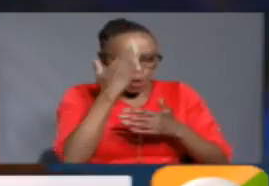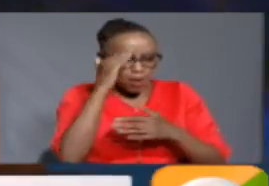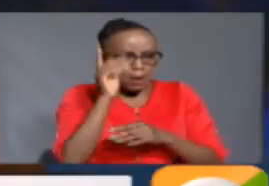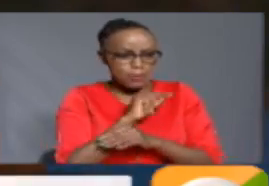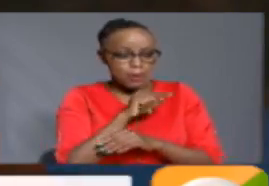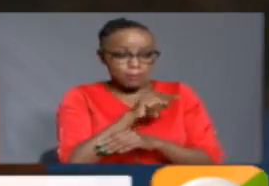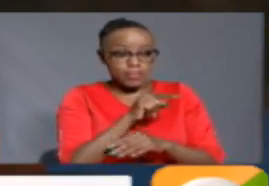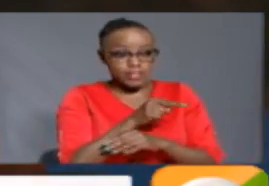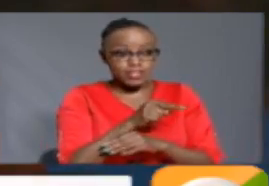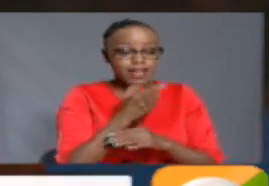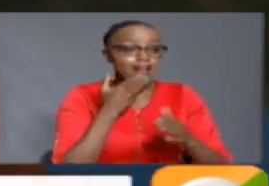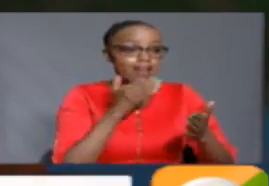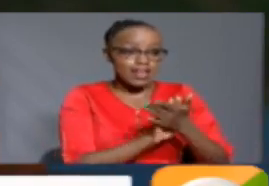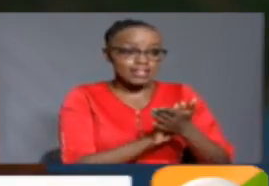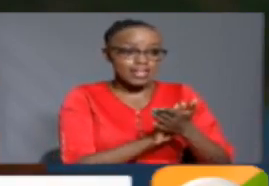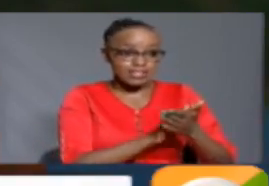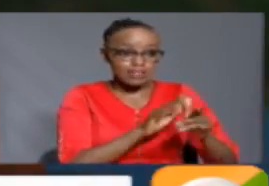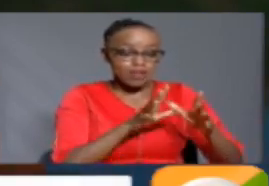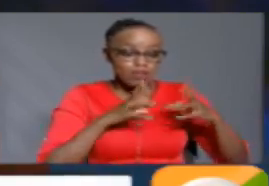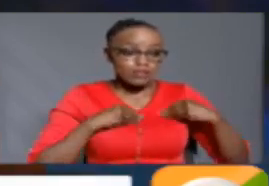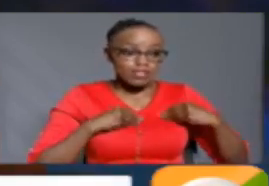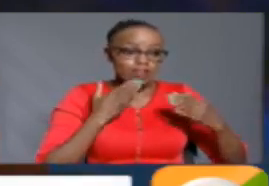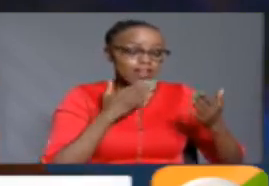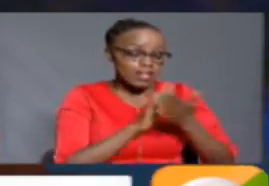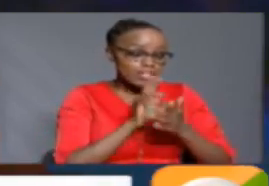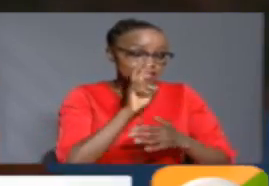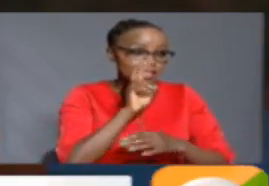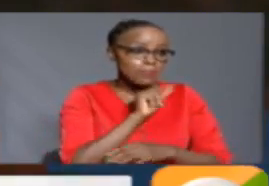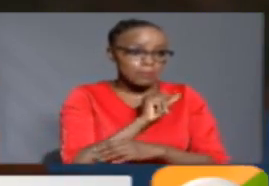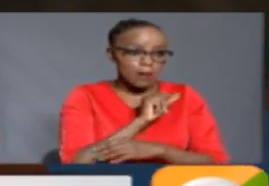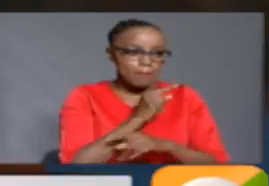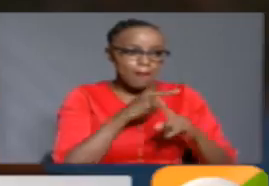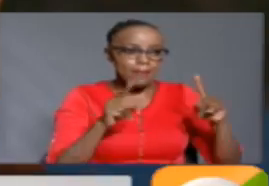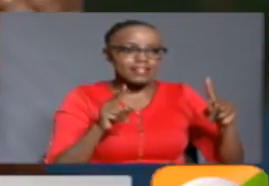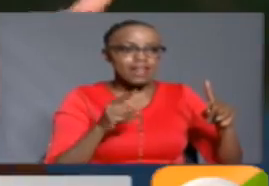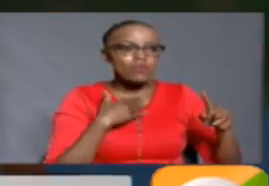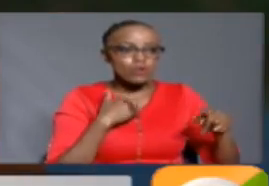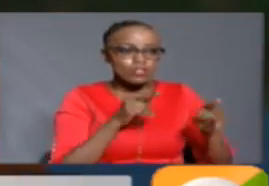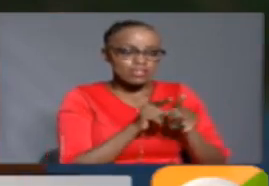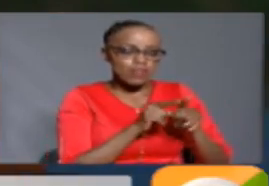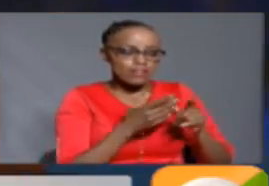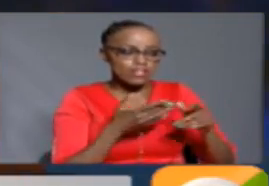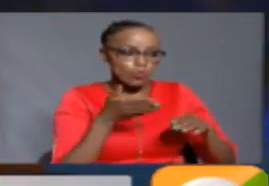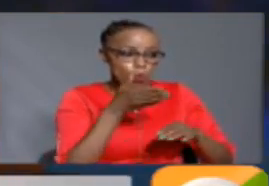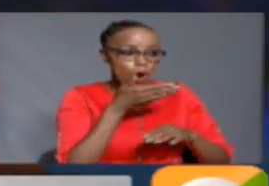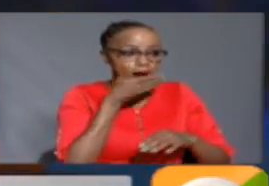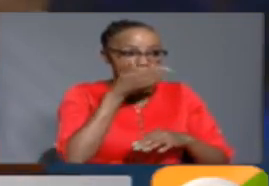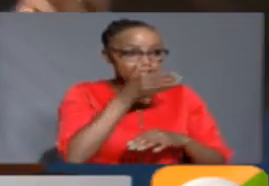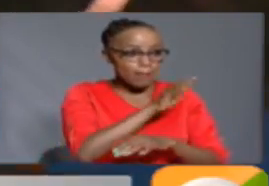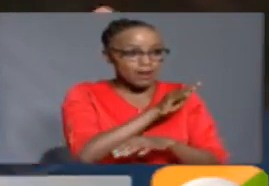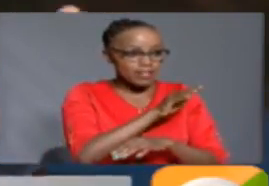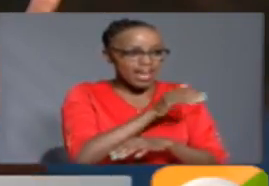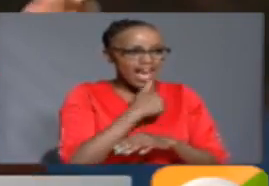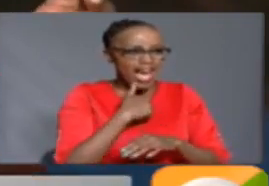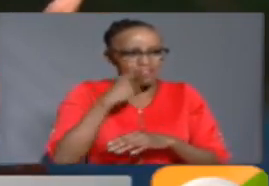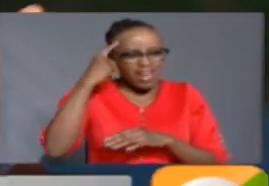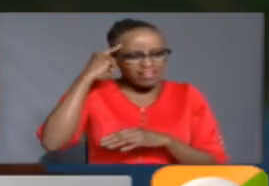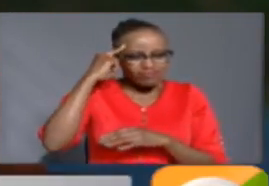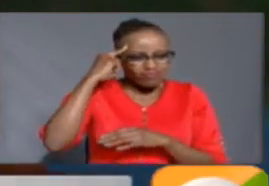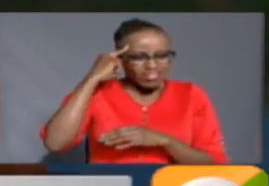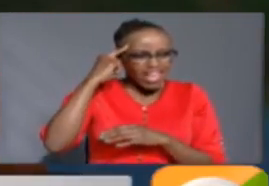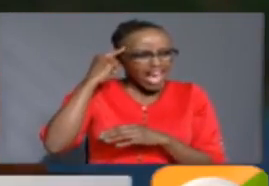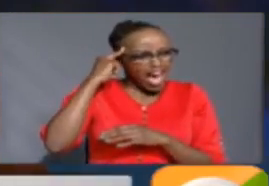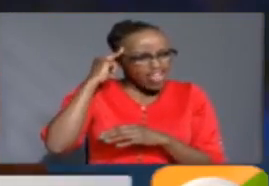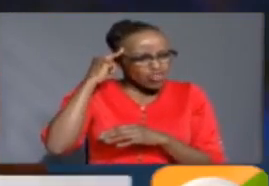not. So I admit I've seen the letter tonight. And but I want to, in a rejoinder, to say there is a notion with the county